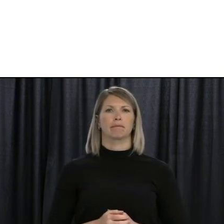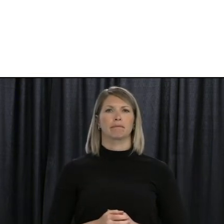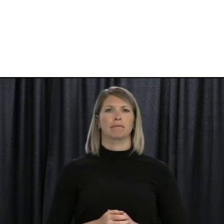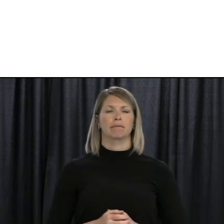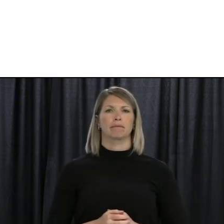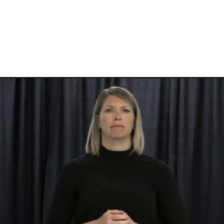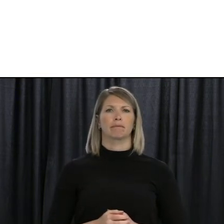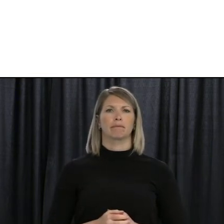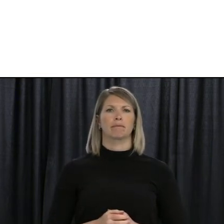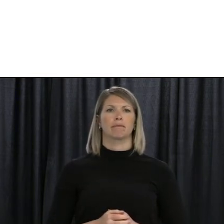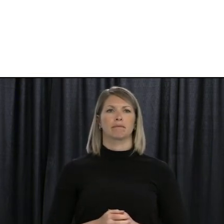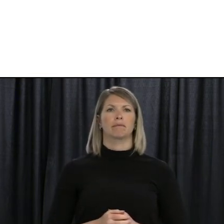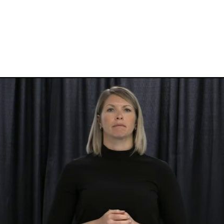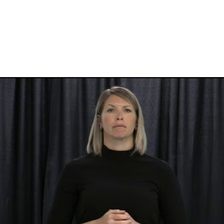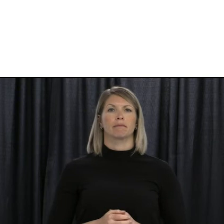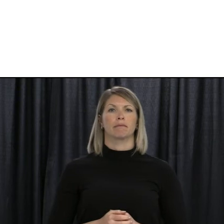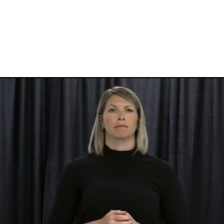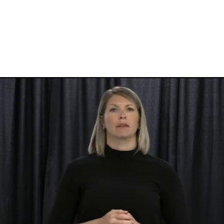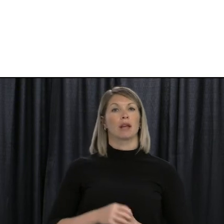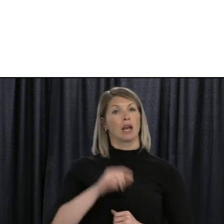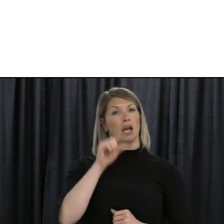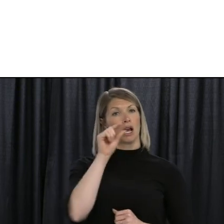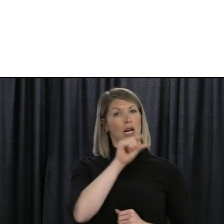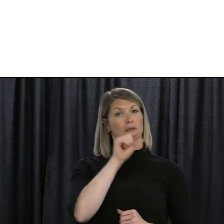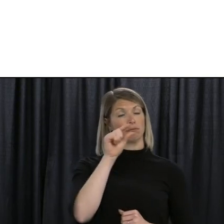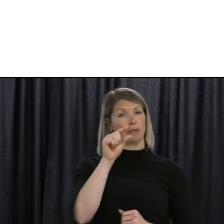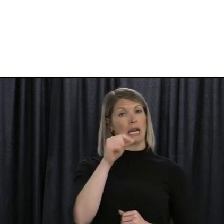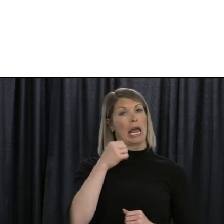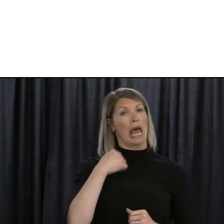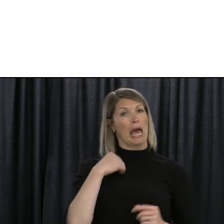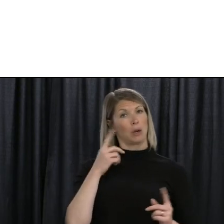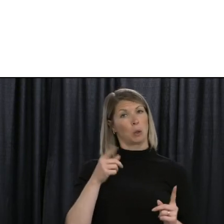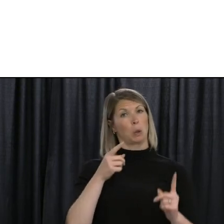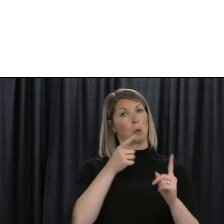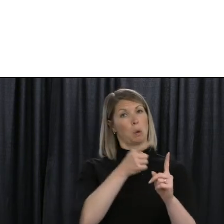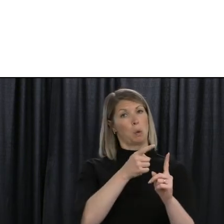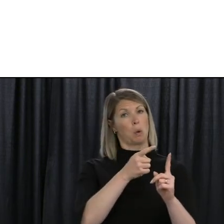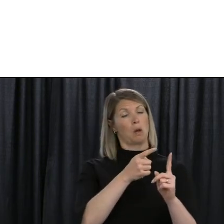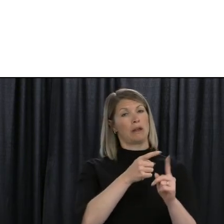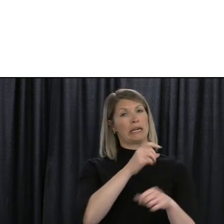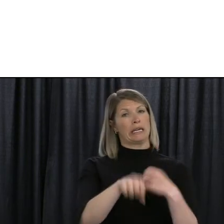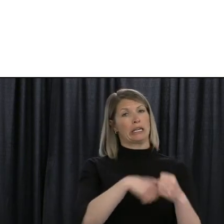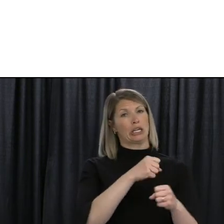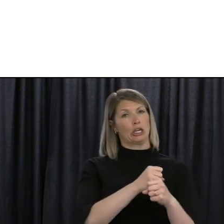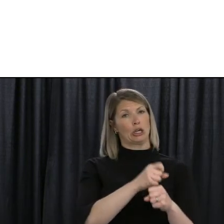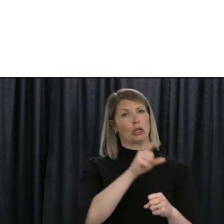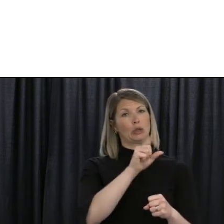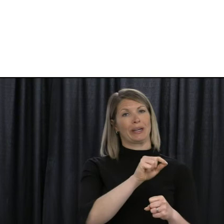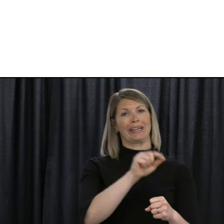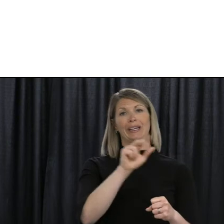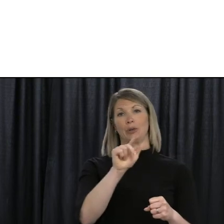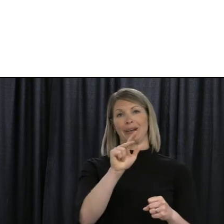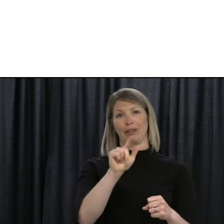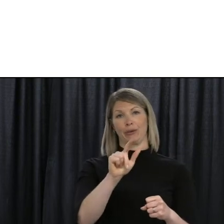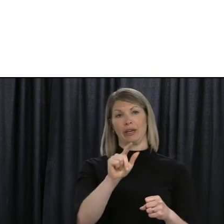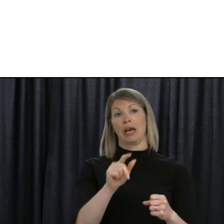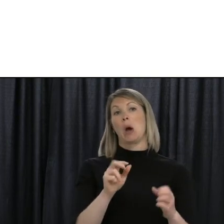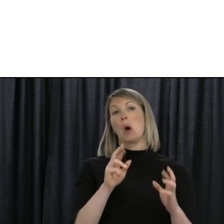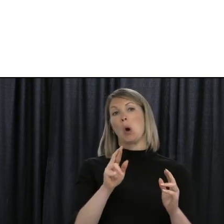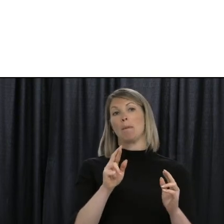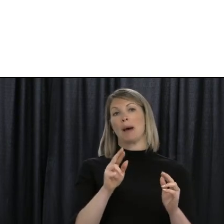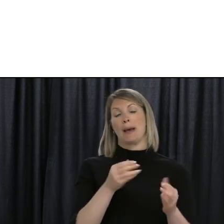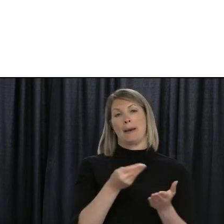government has had a goal of returning to surplus by 2022-2023. I'm assuming that that might be off the table, but could